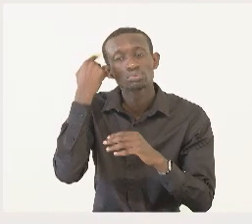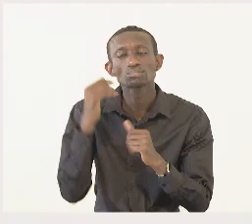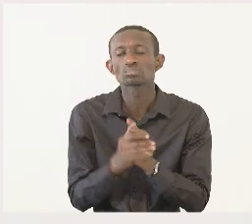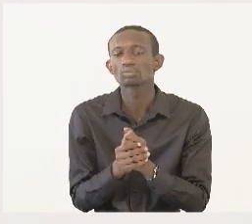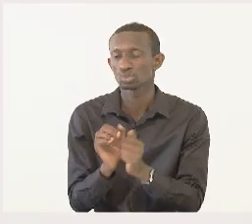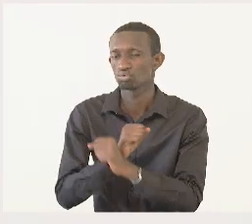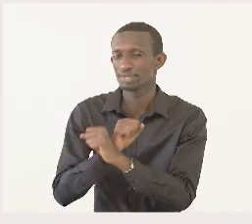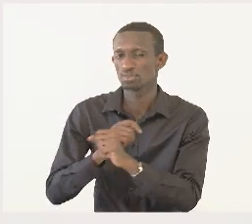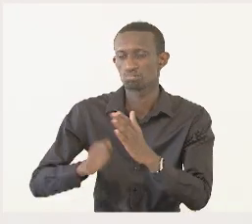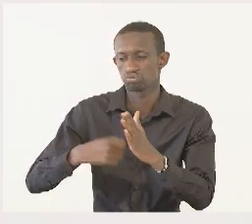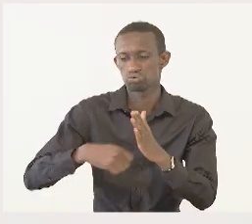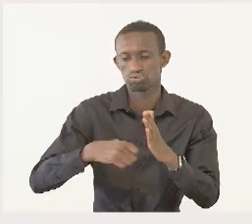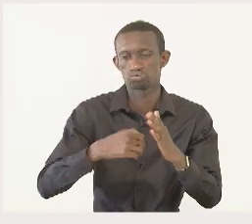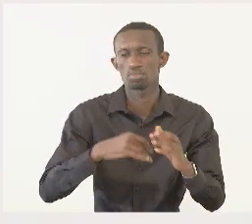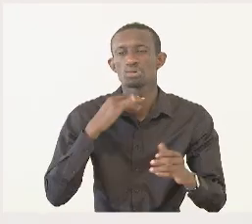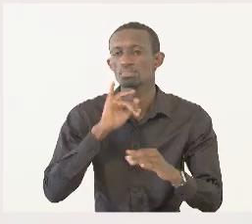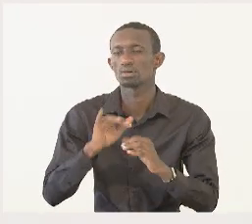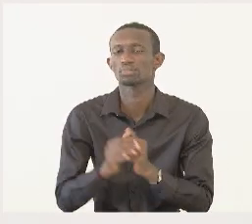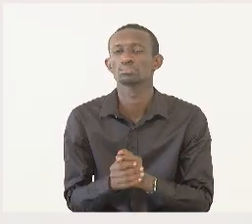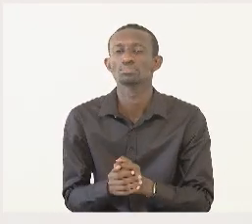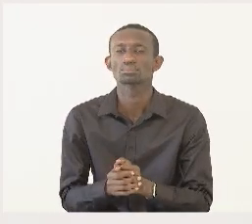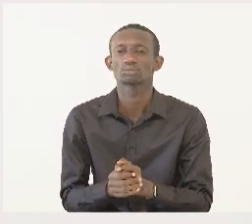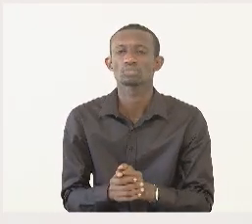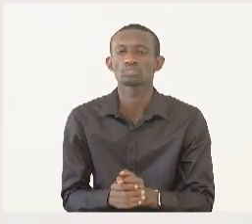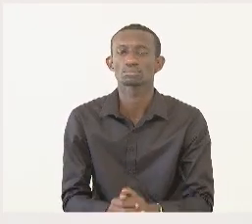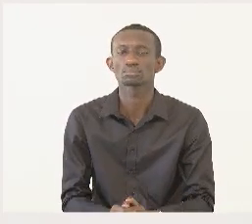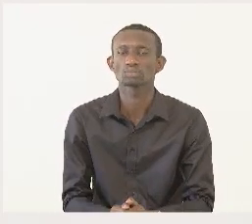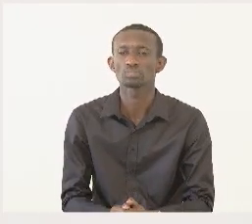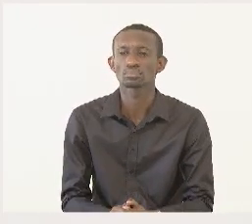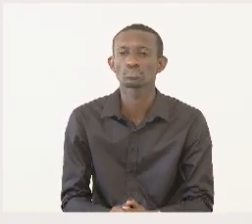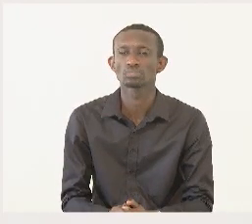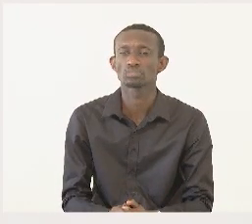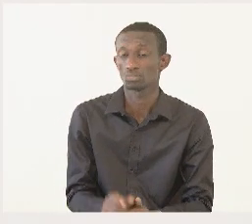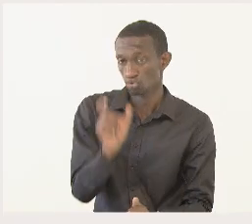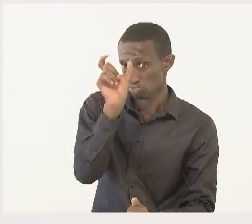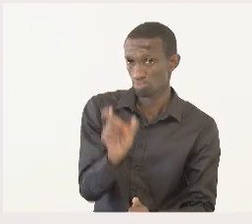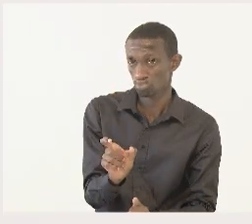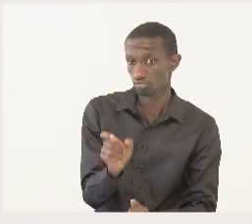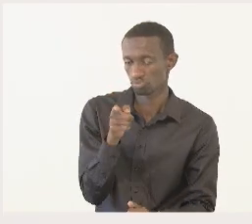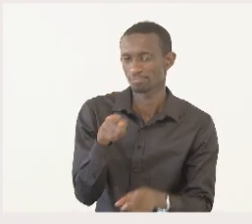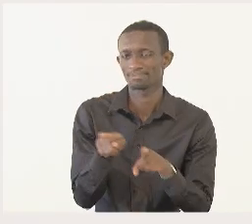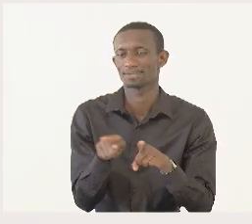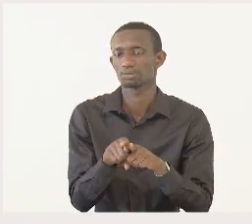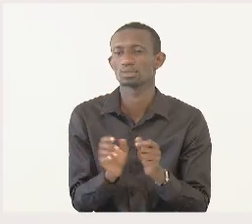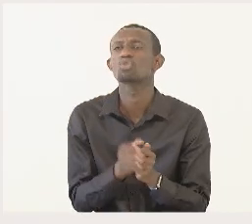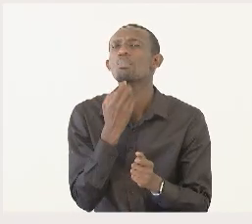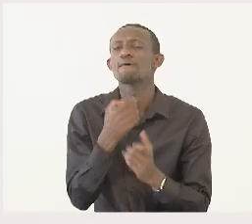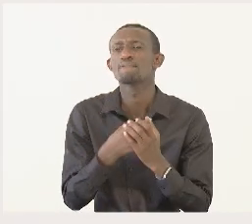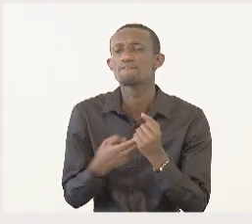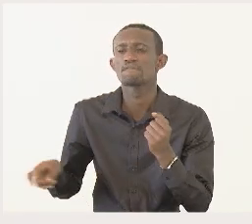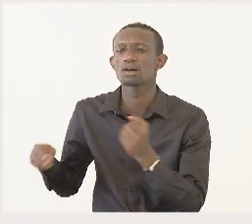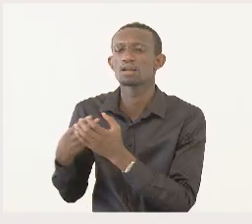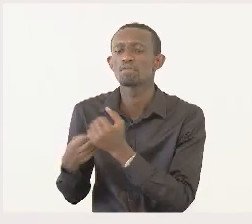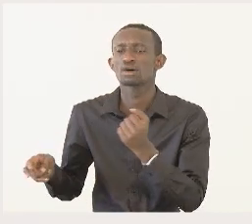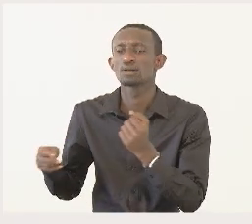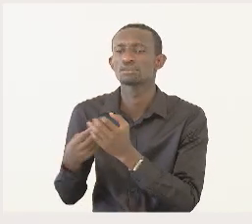if they are left or if they accumulate, this human being also has to remove these waste products